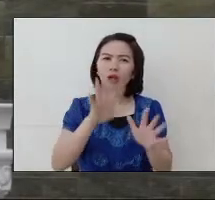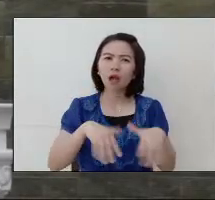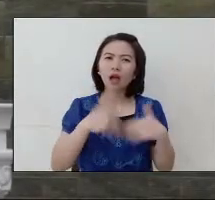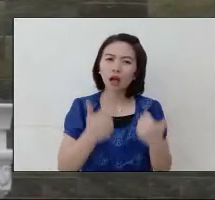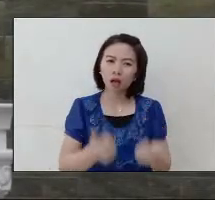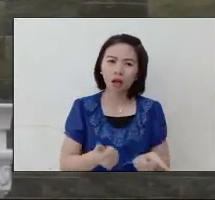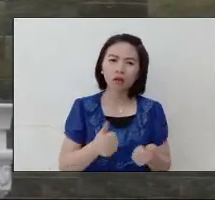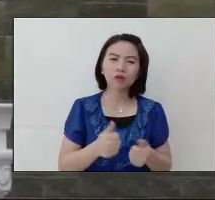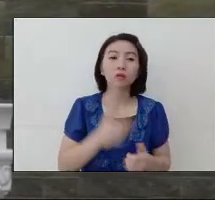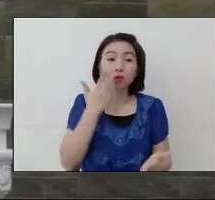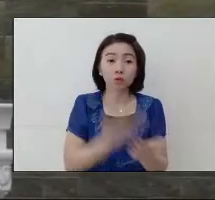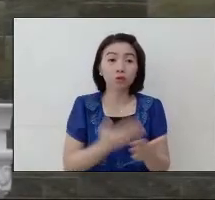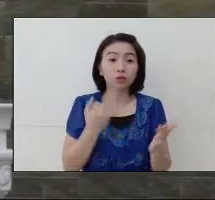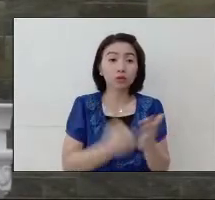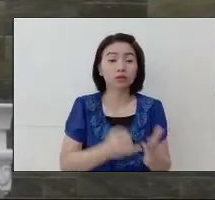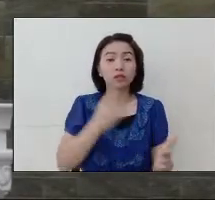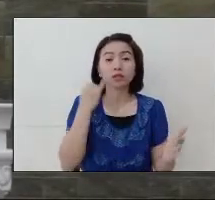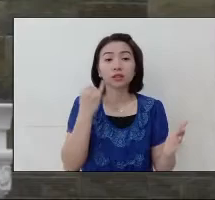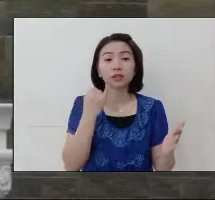Biblia. No.